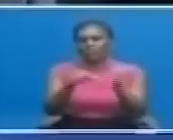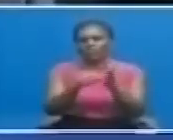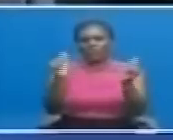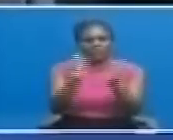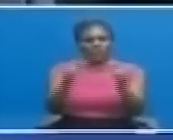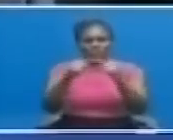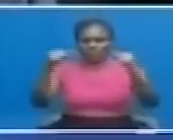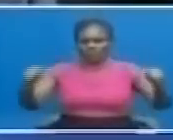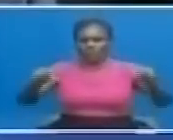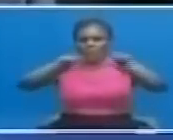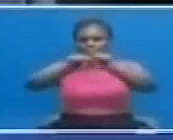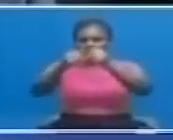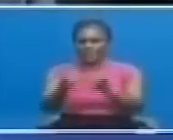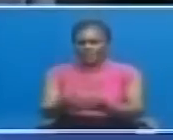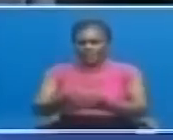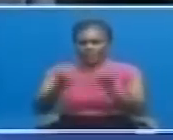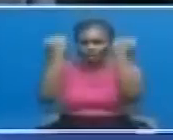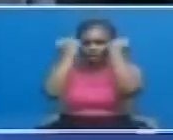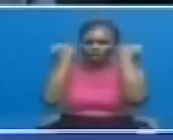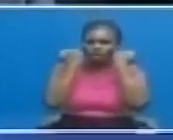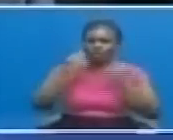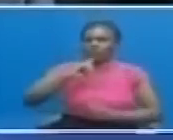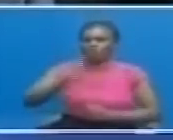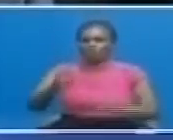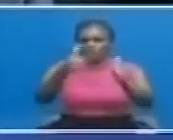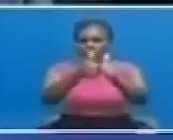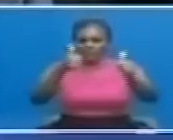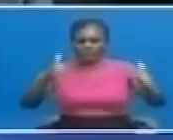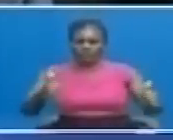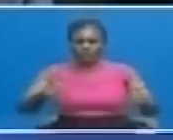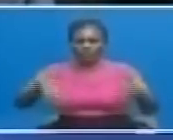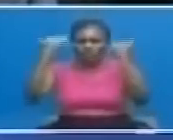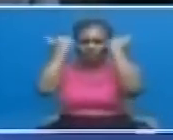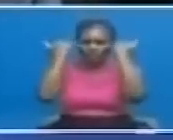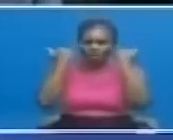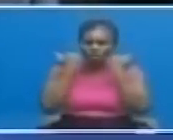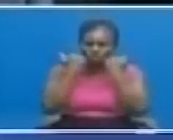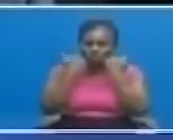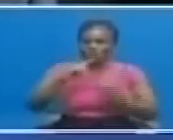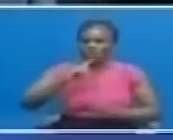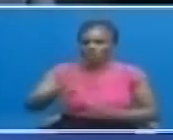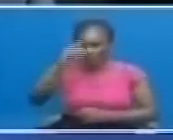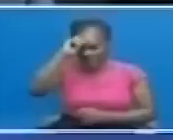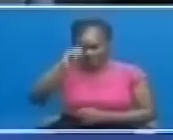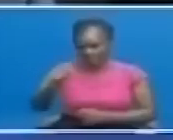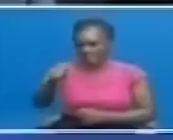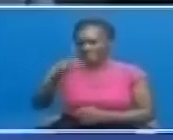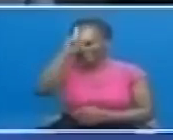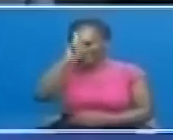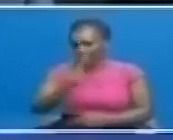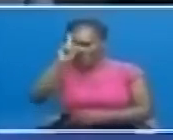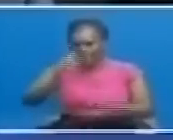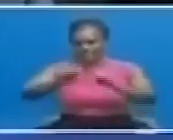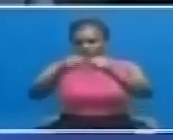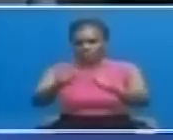opposition. Violating court orders and refusal to obey court orders is a serious violation